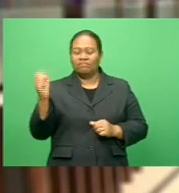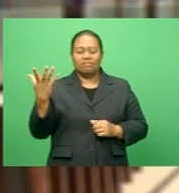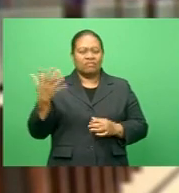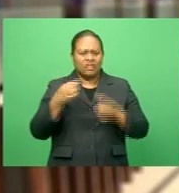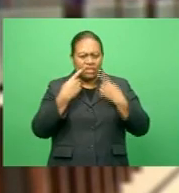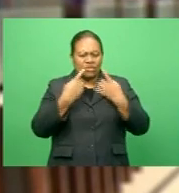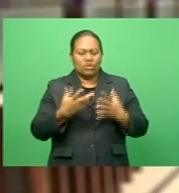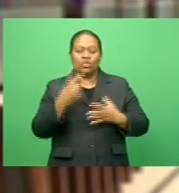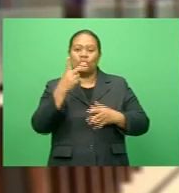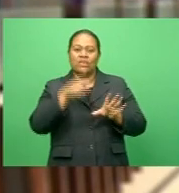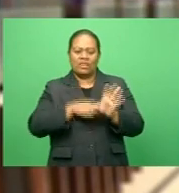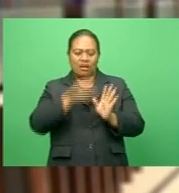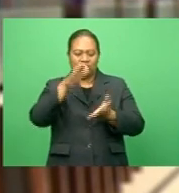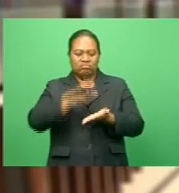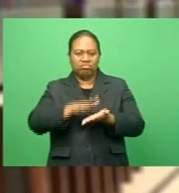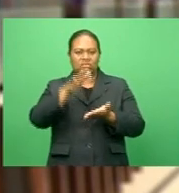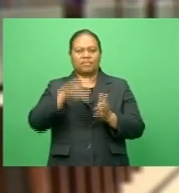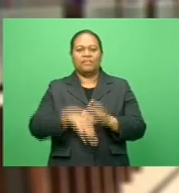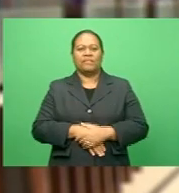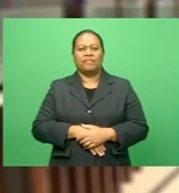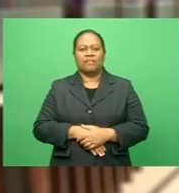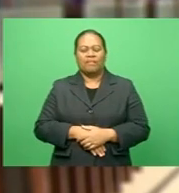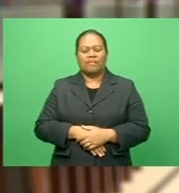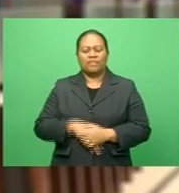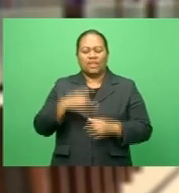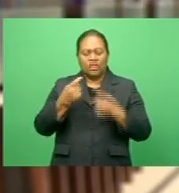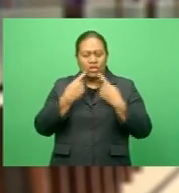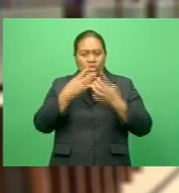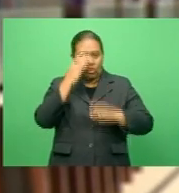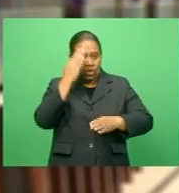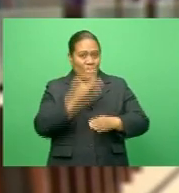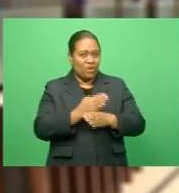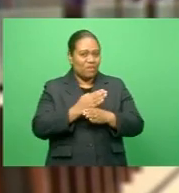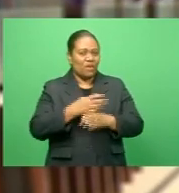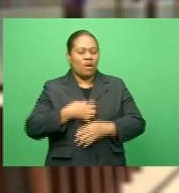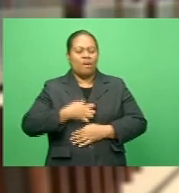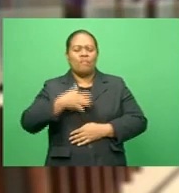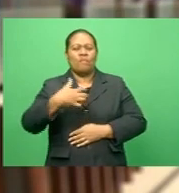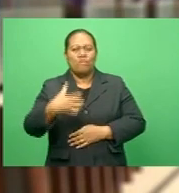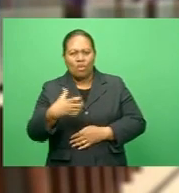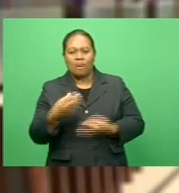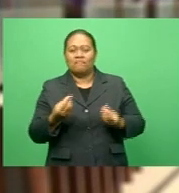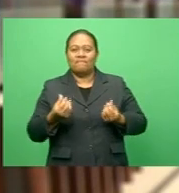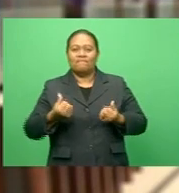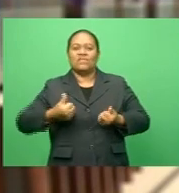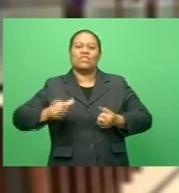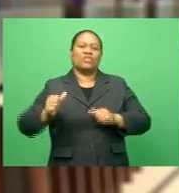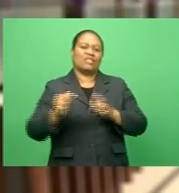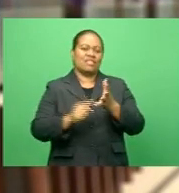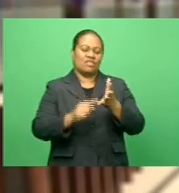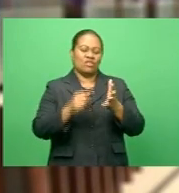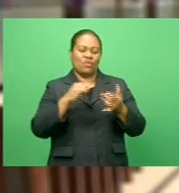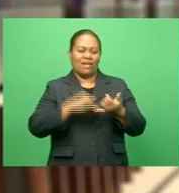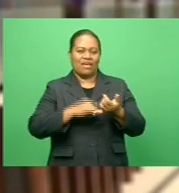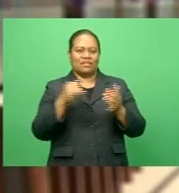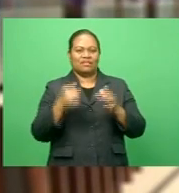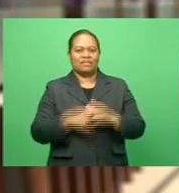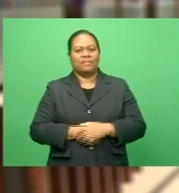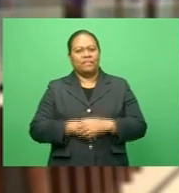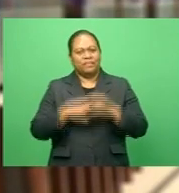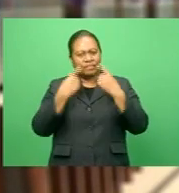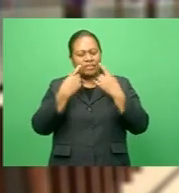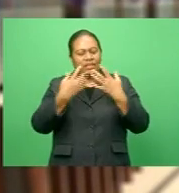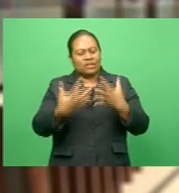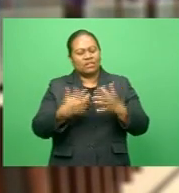to a 2-year low as vaccine optimism and hope of more monetary easing in the US drives investors out